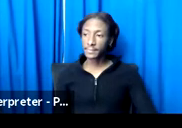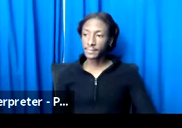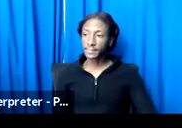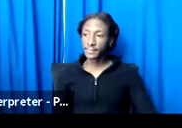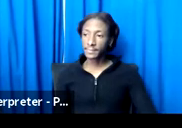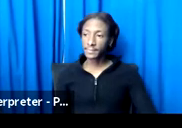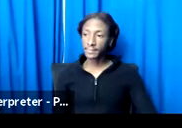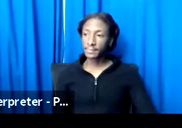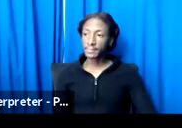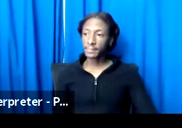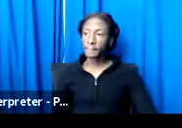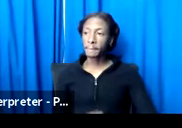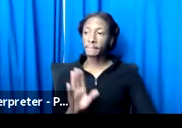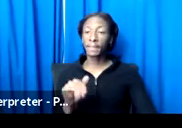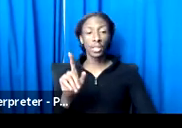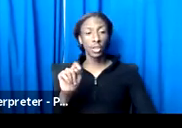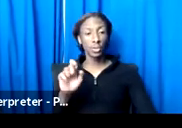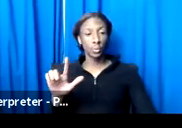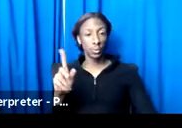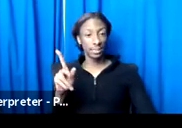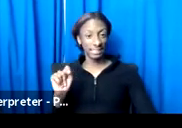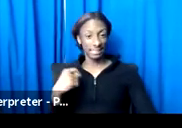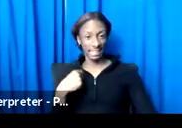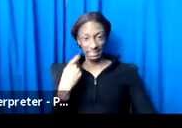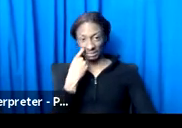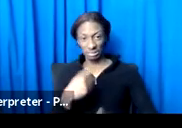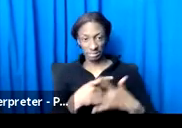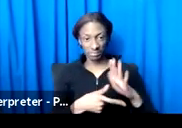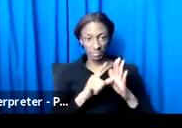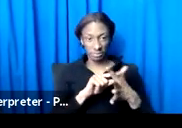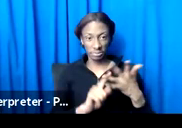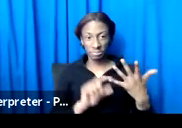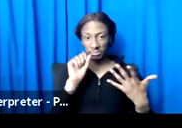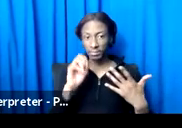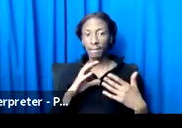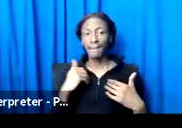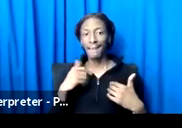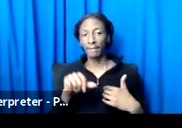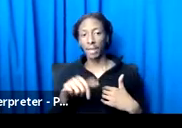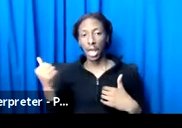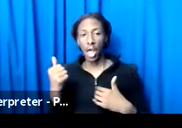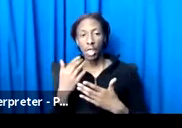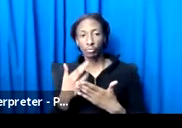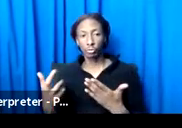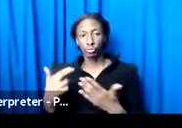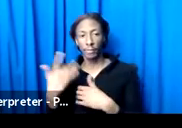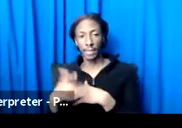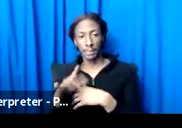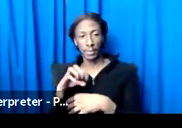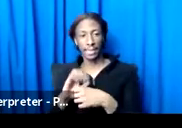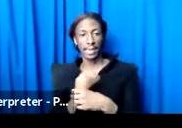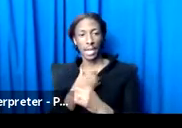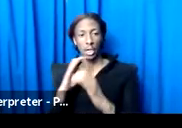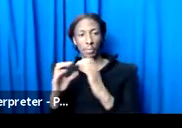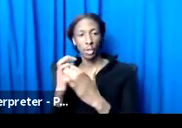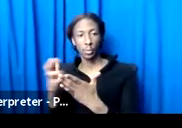In addition to the toolkit I just went over, we have other materials available in our Communications Resource Center that includes